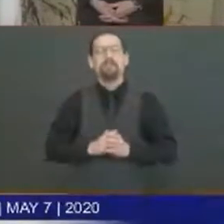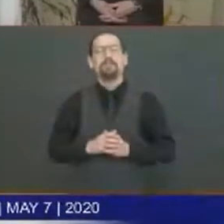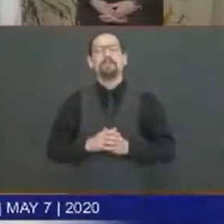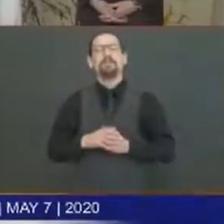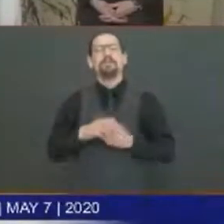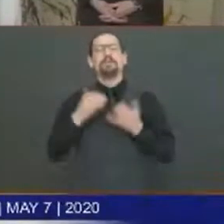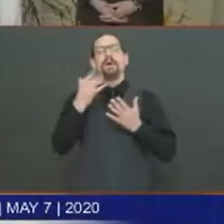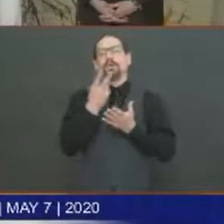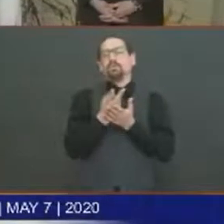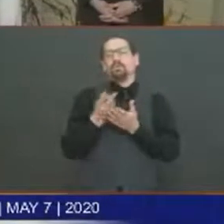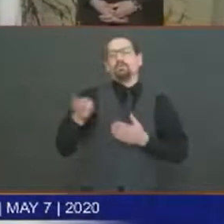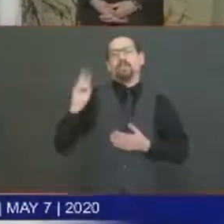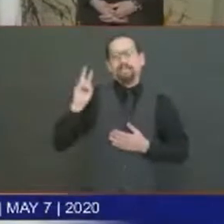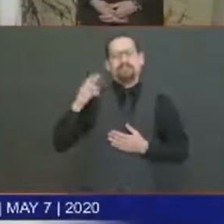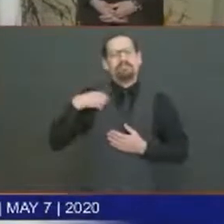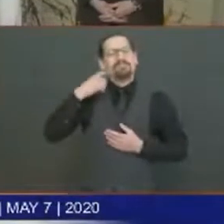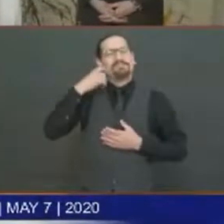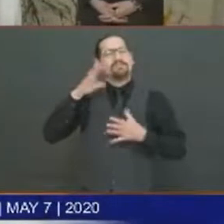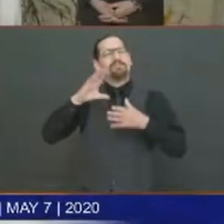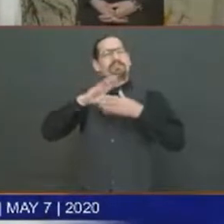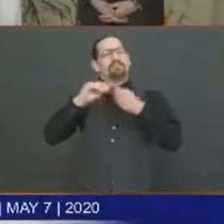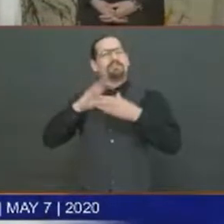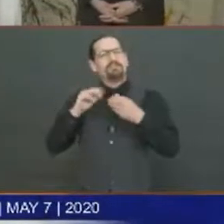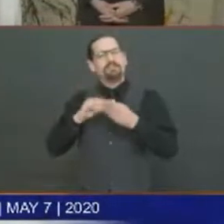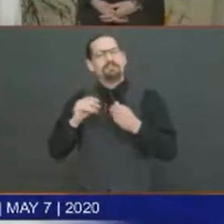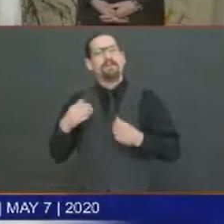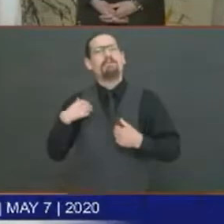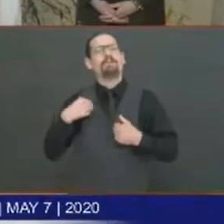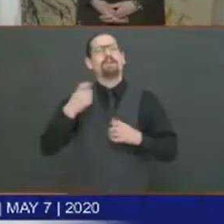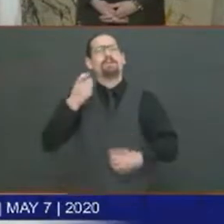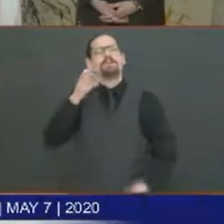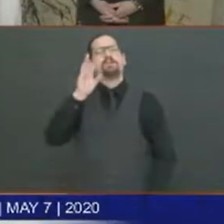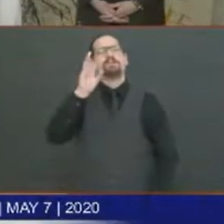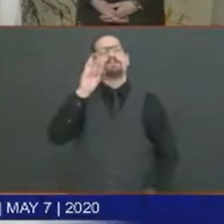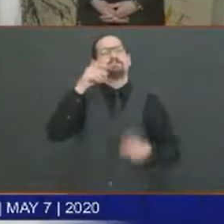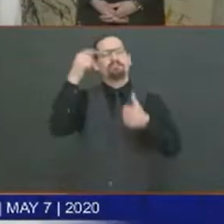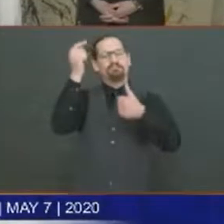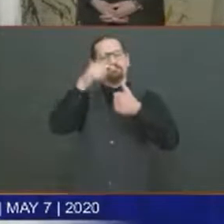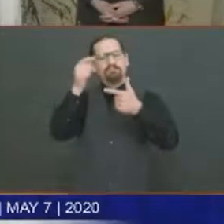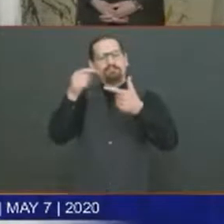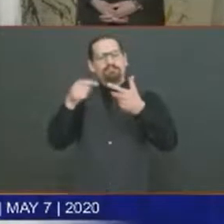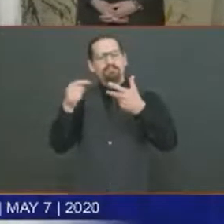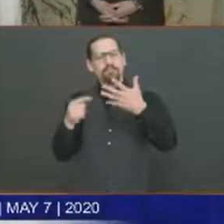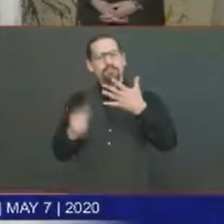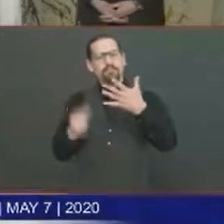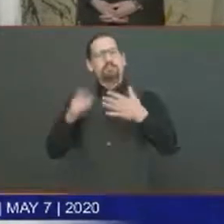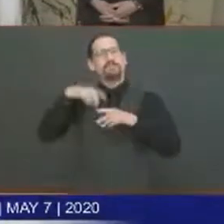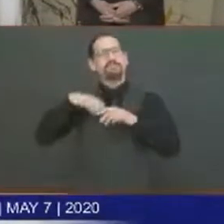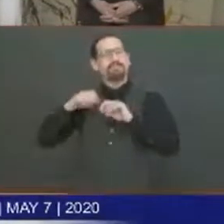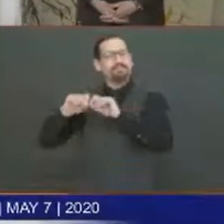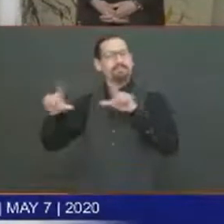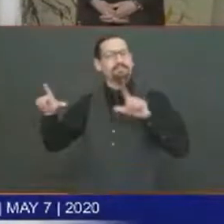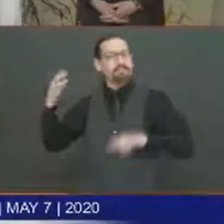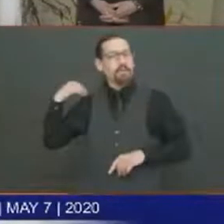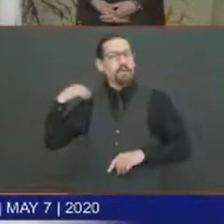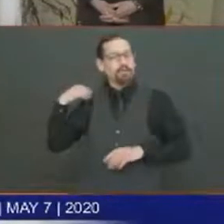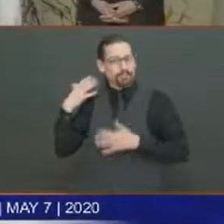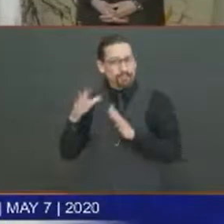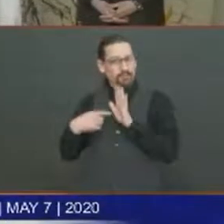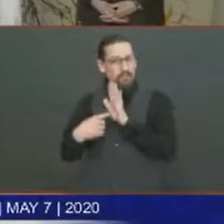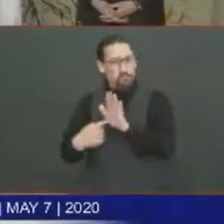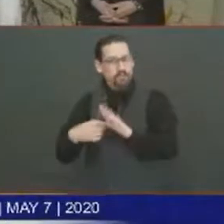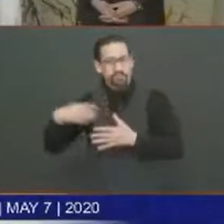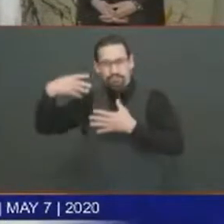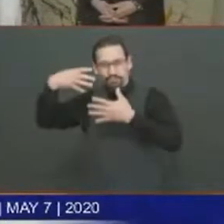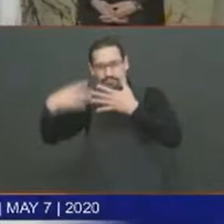And I want to take a second to go through that. I'll start the conference by saying, everyone keeps saying to me, Gov, are we going to